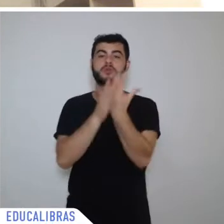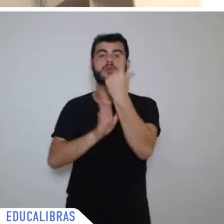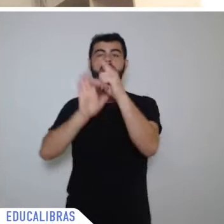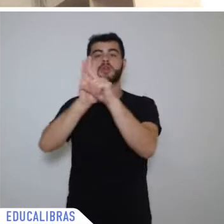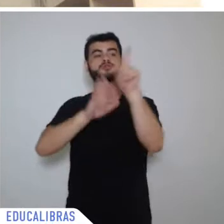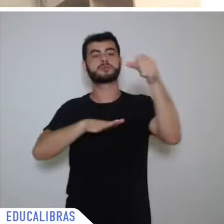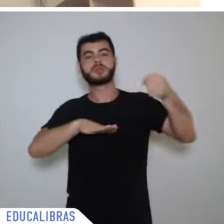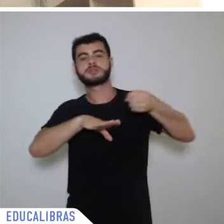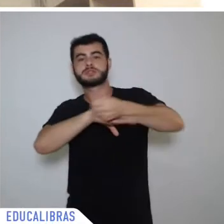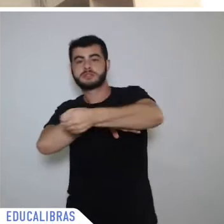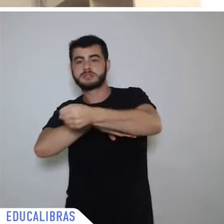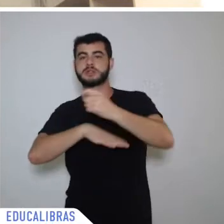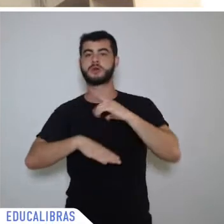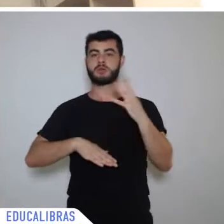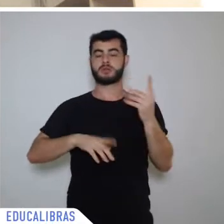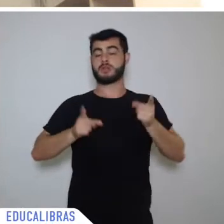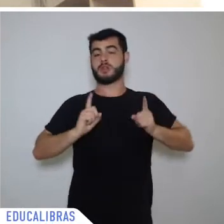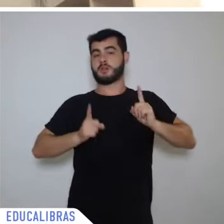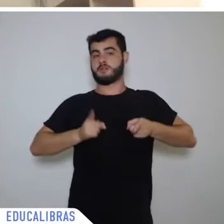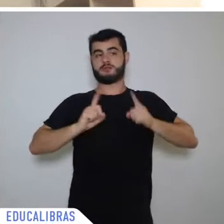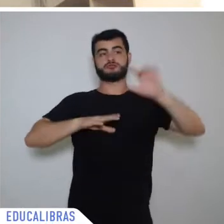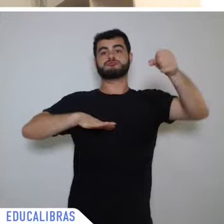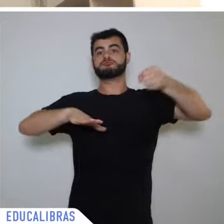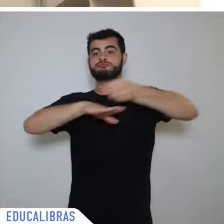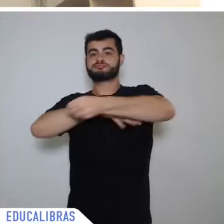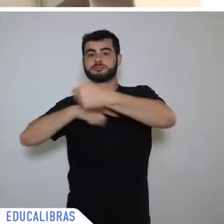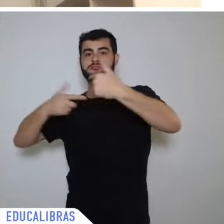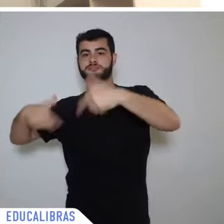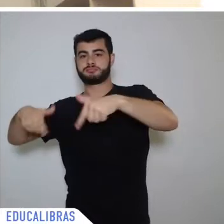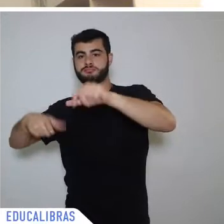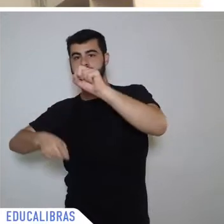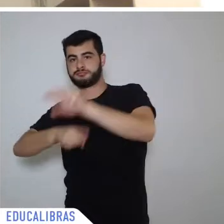Damaris launched an initiative to insert